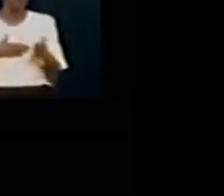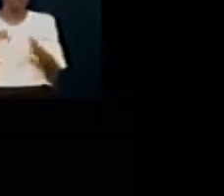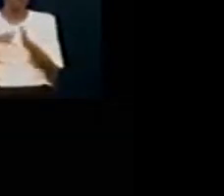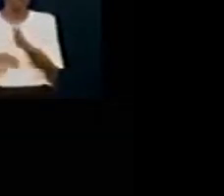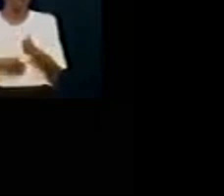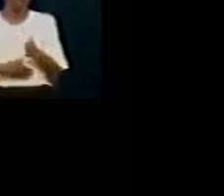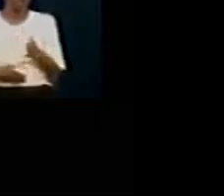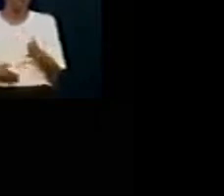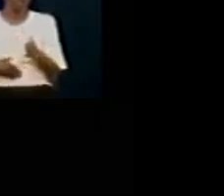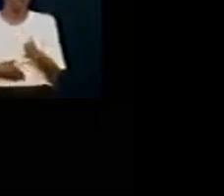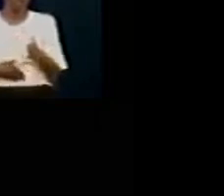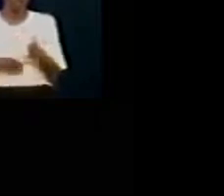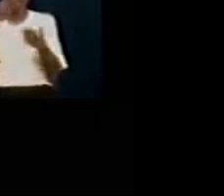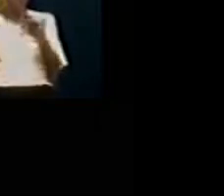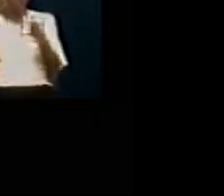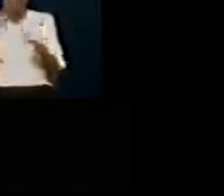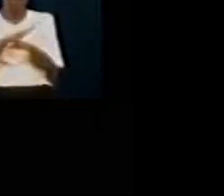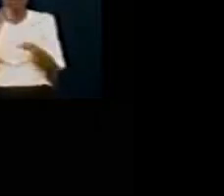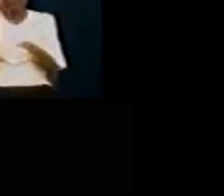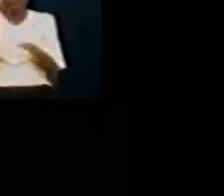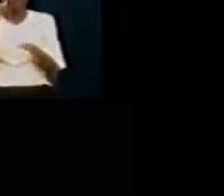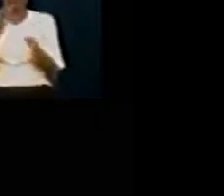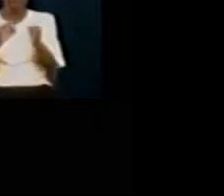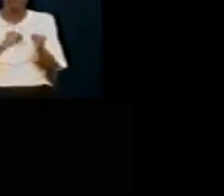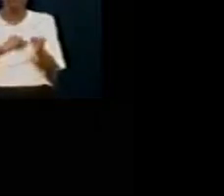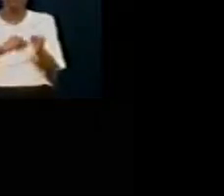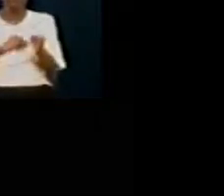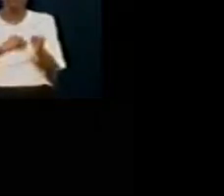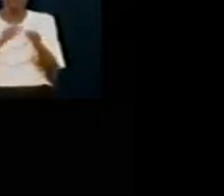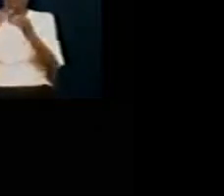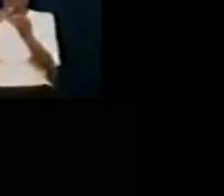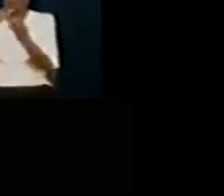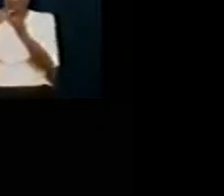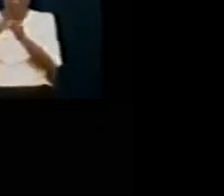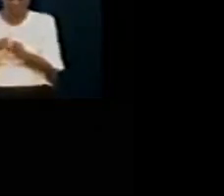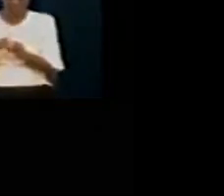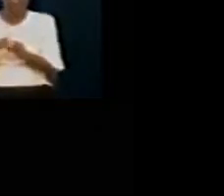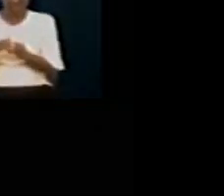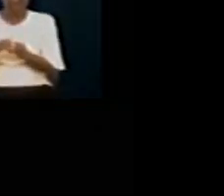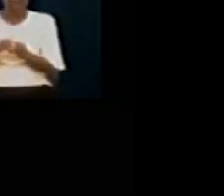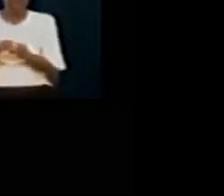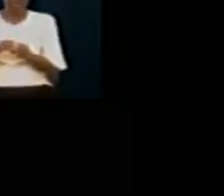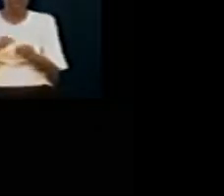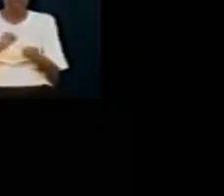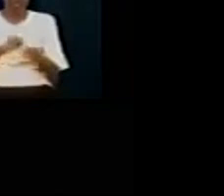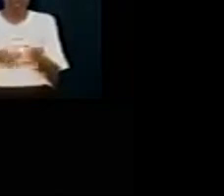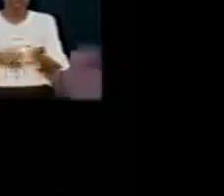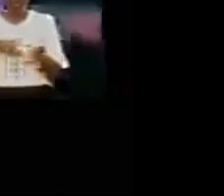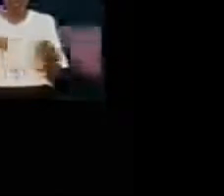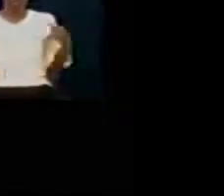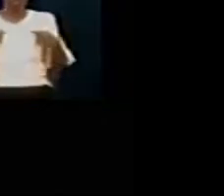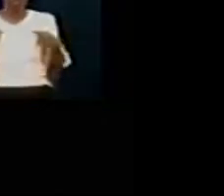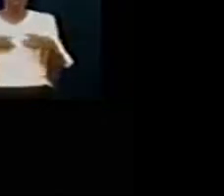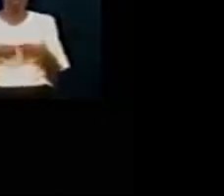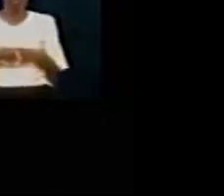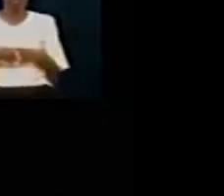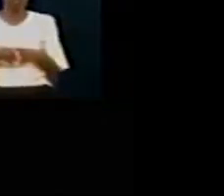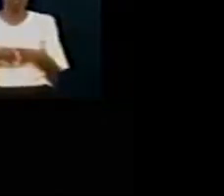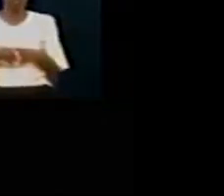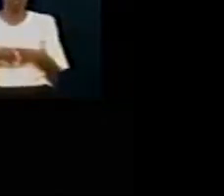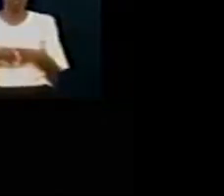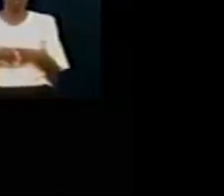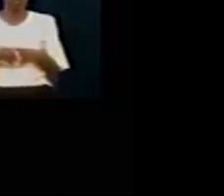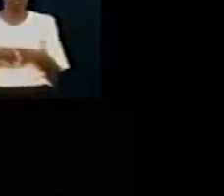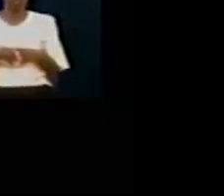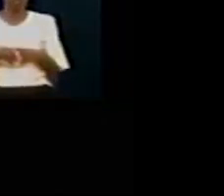I then not just climb like that otherwise like I will enjoy myself seriously so I don't know what it is and I was afraid to go to go and see